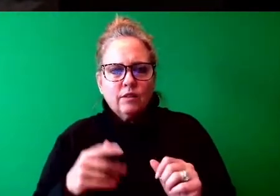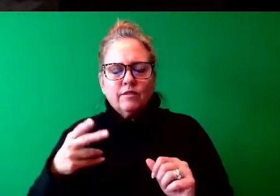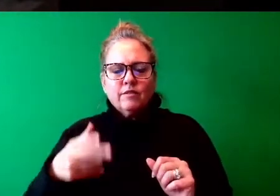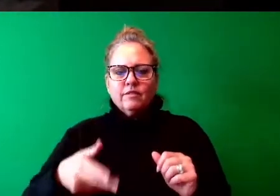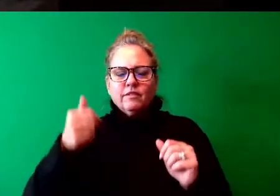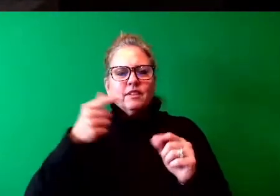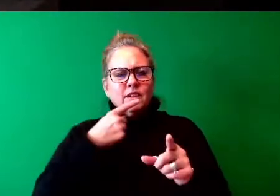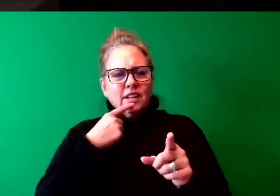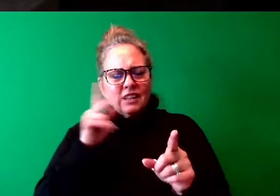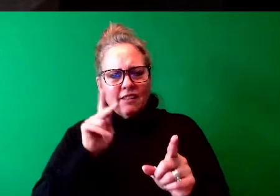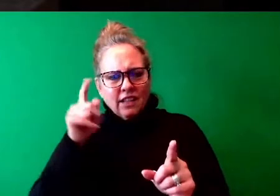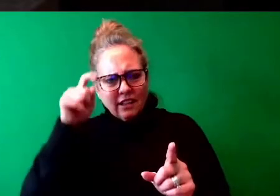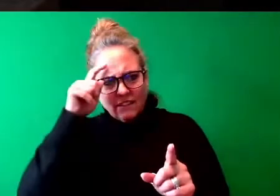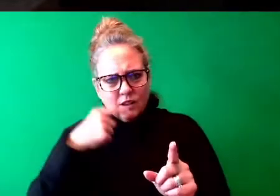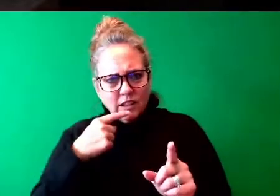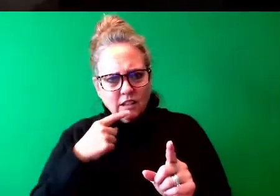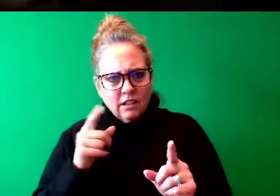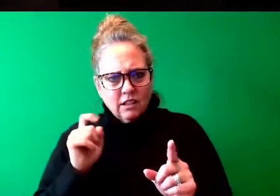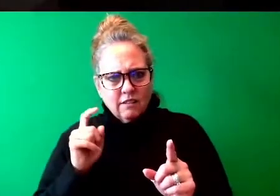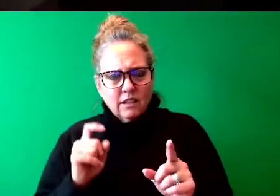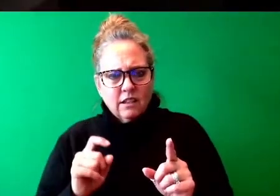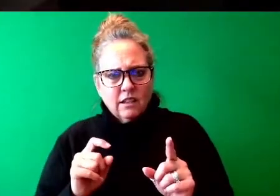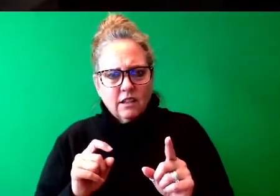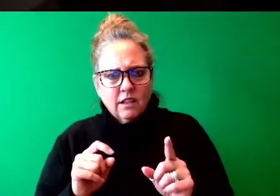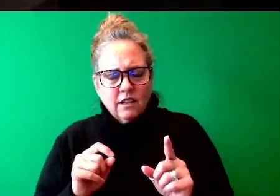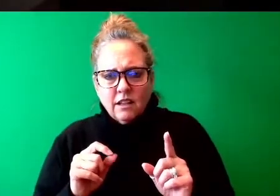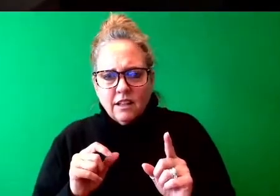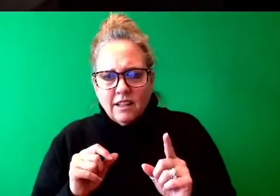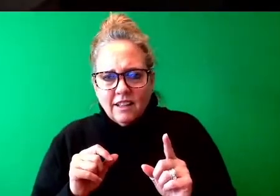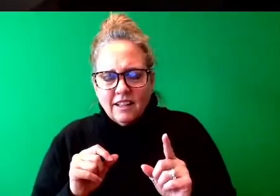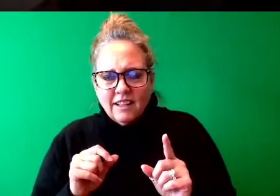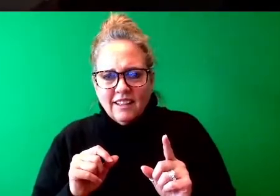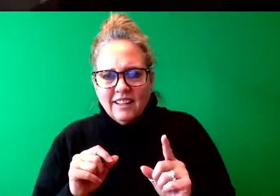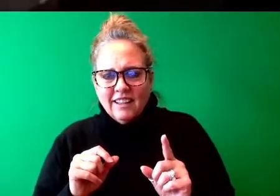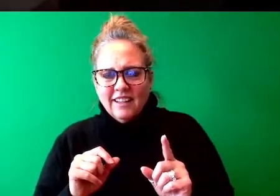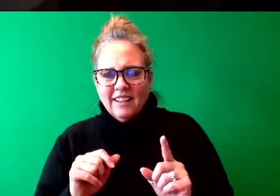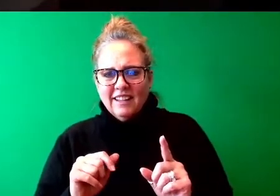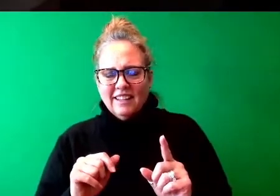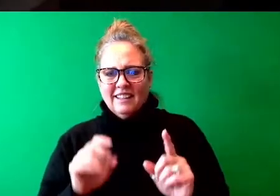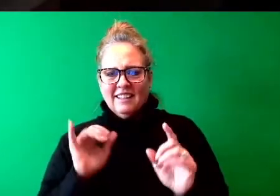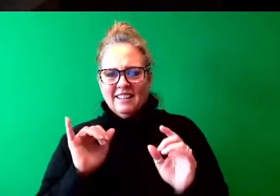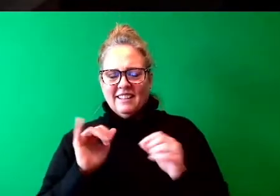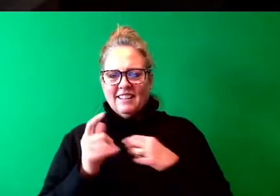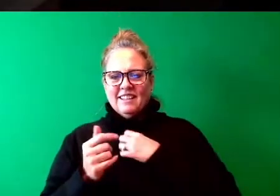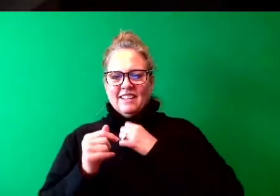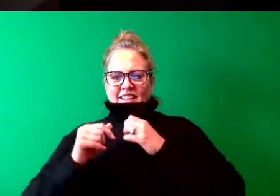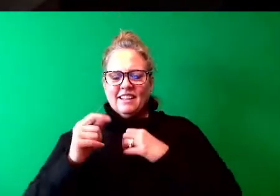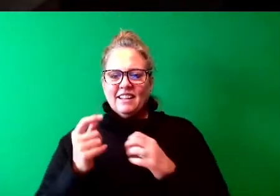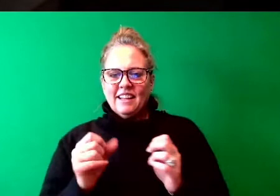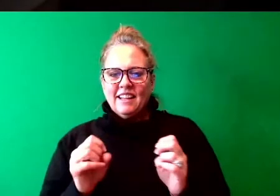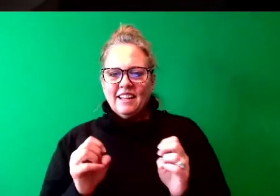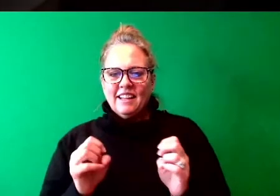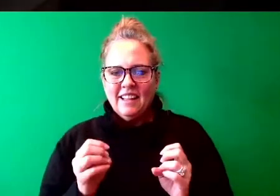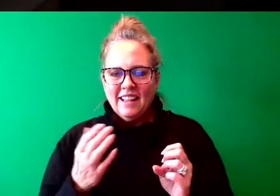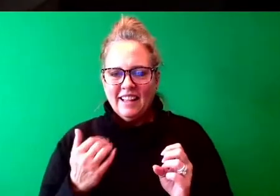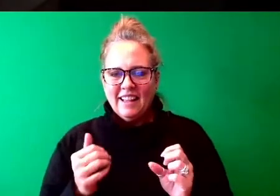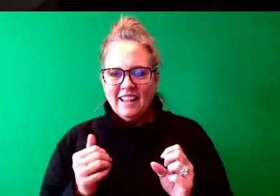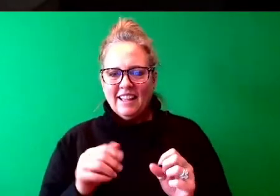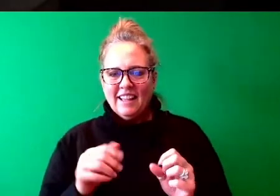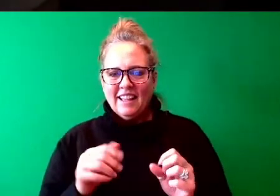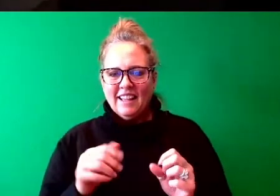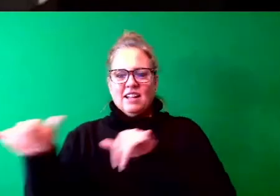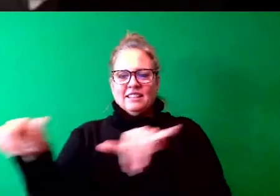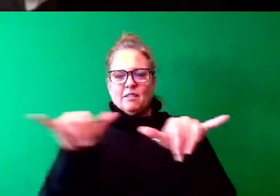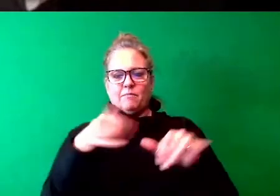Next slide, please. What we're showing here is a basic time snap of the virus in our community. The graphs may look like they're all the